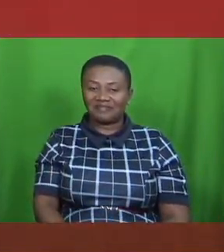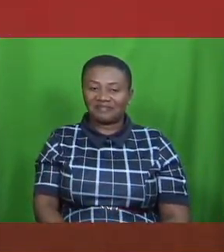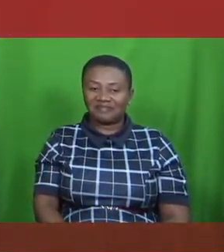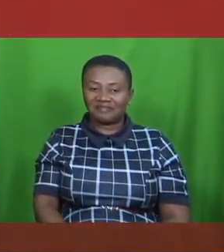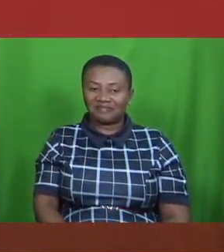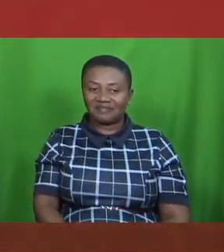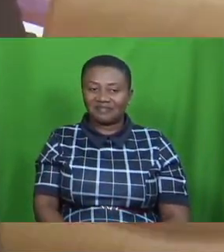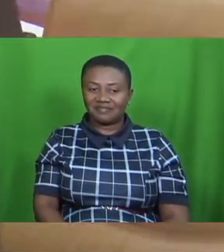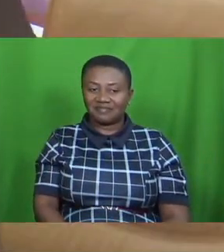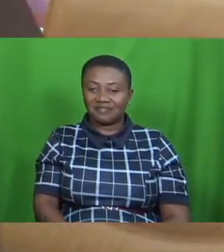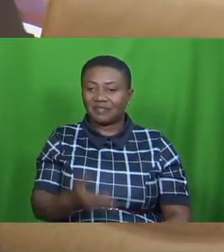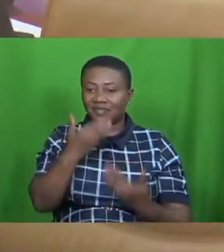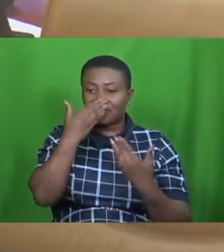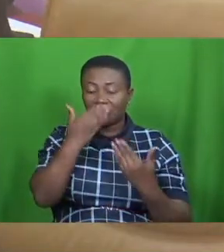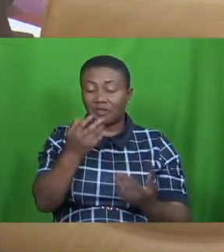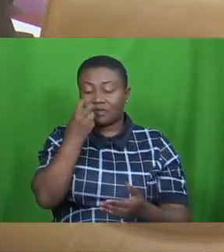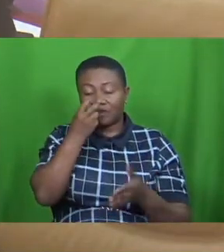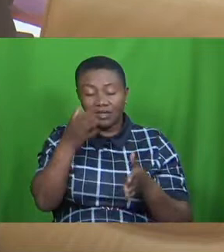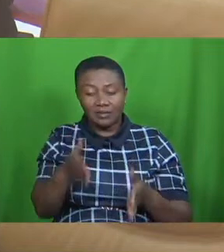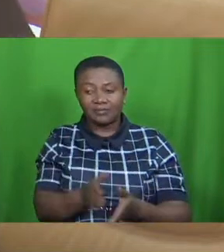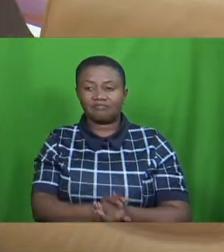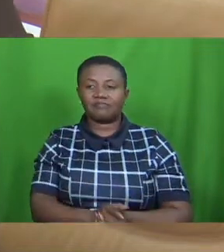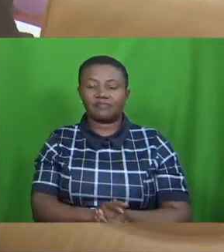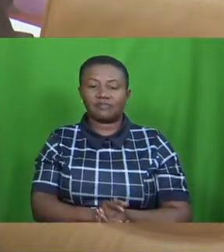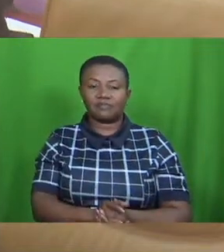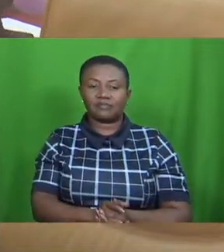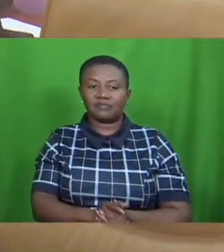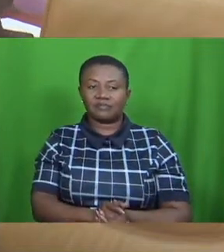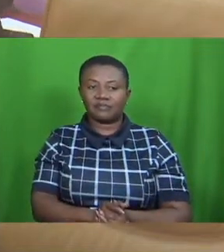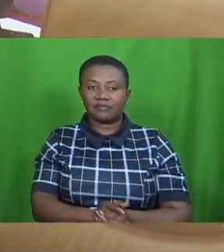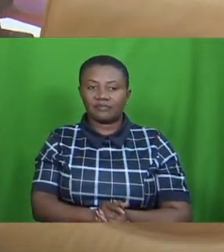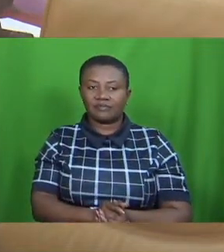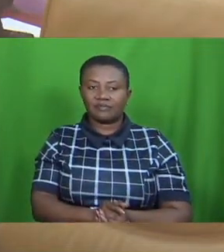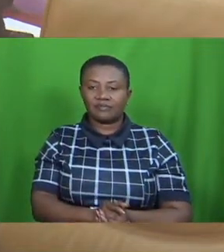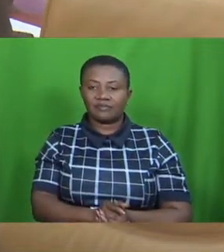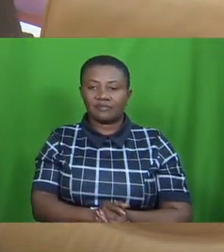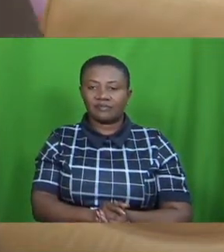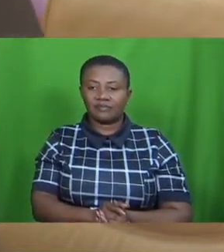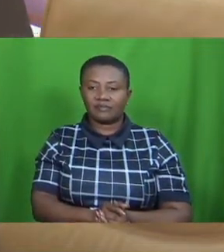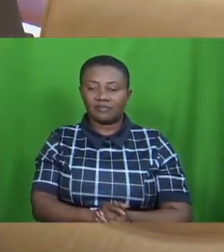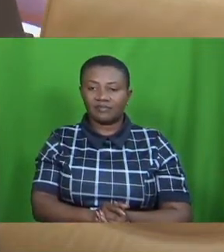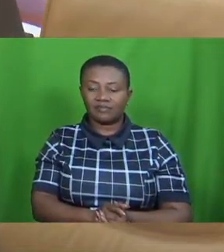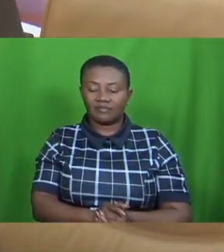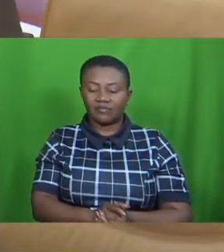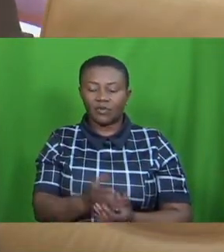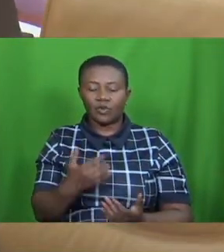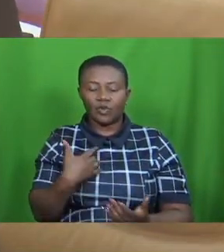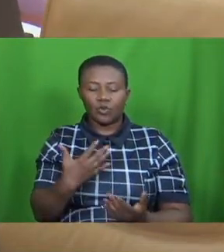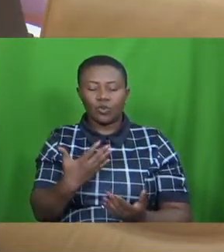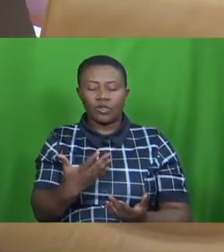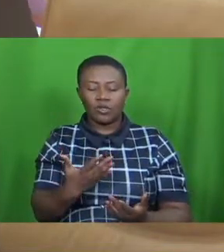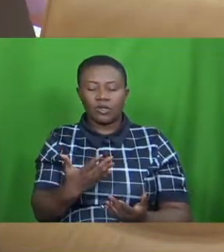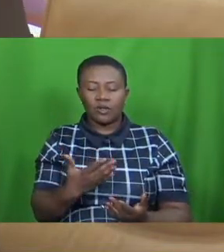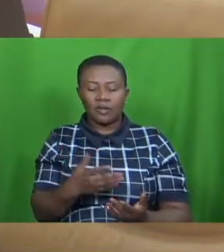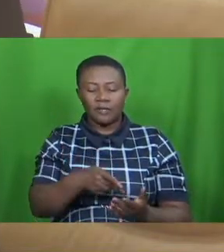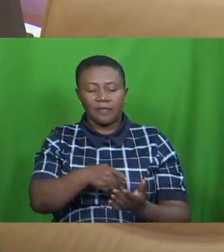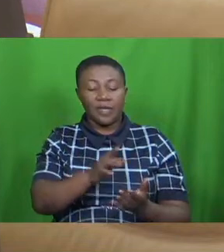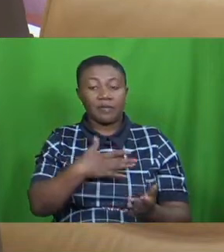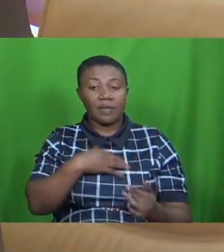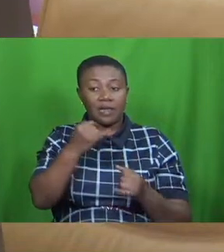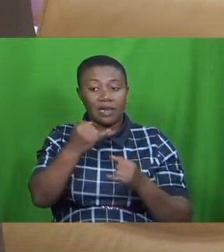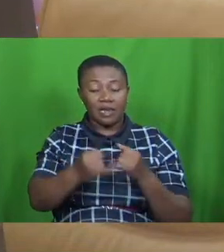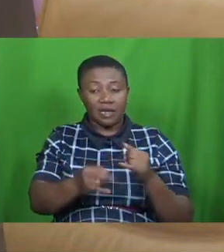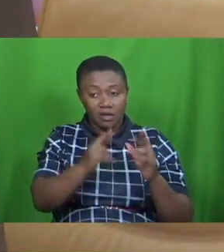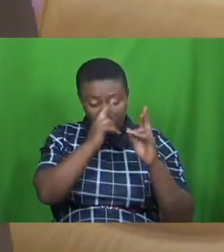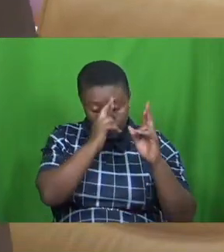Thank you, Mr. Speaker, for the opportunity to pay glowing tribute to